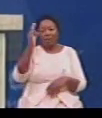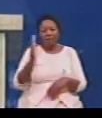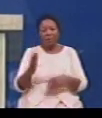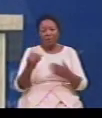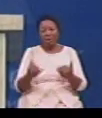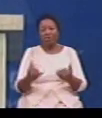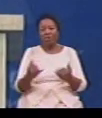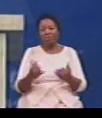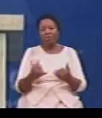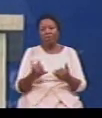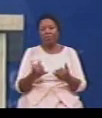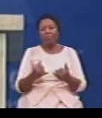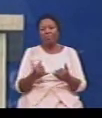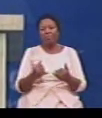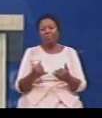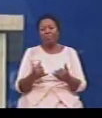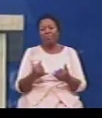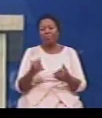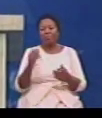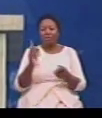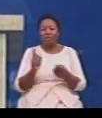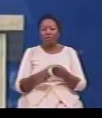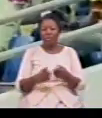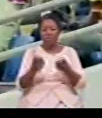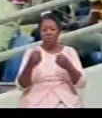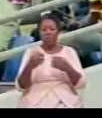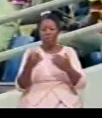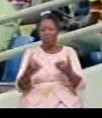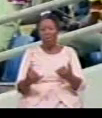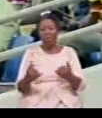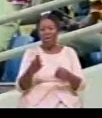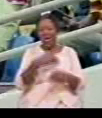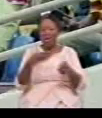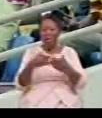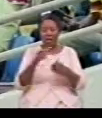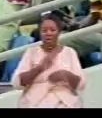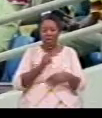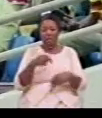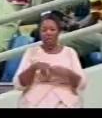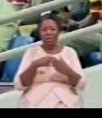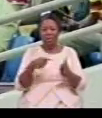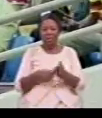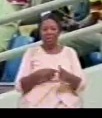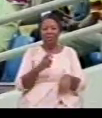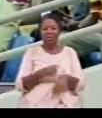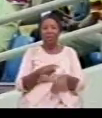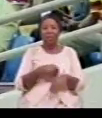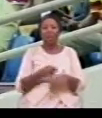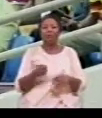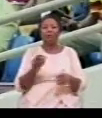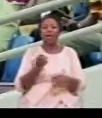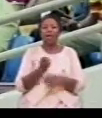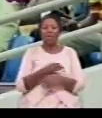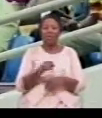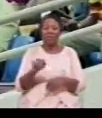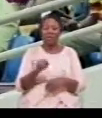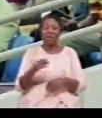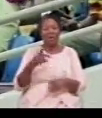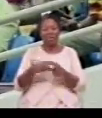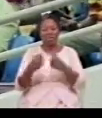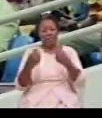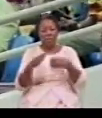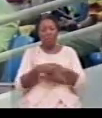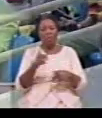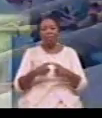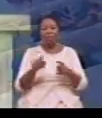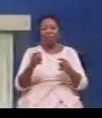office, overseer, to come now and lead us in this session. And then we'll come back to